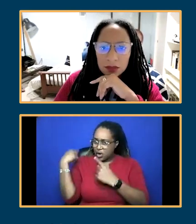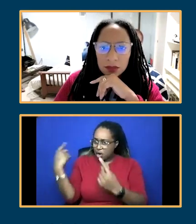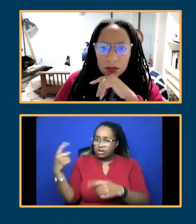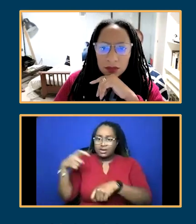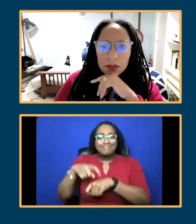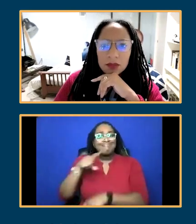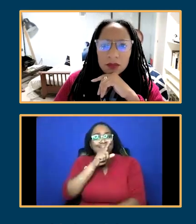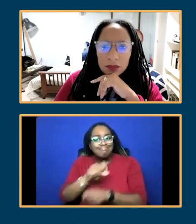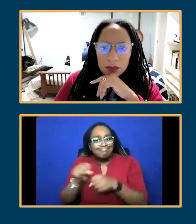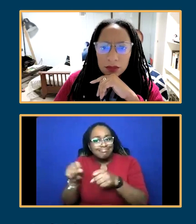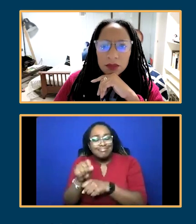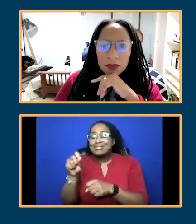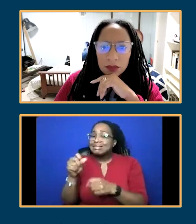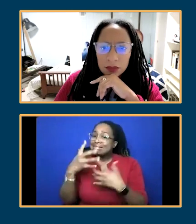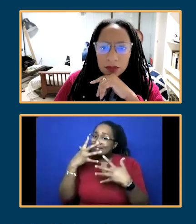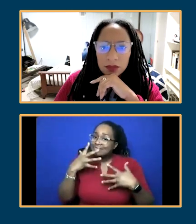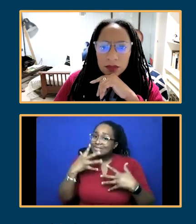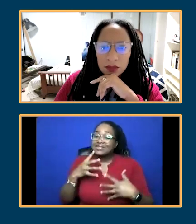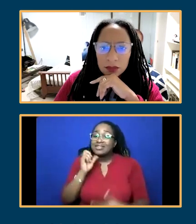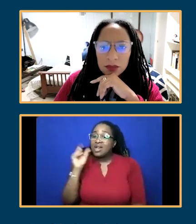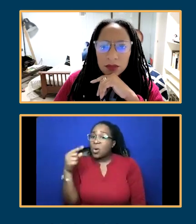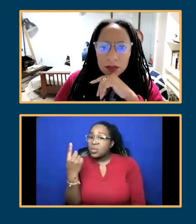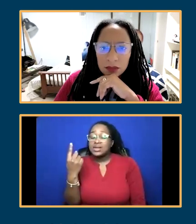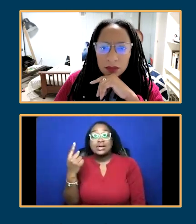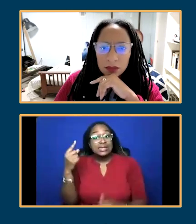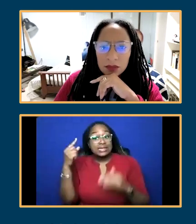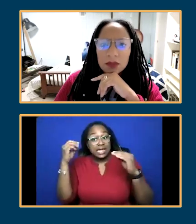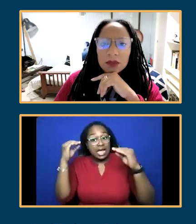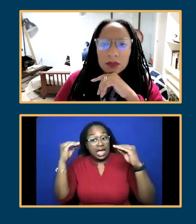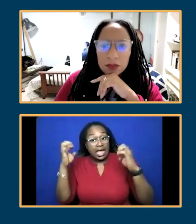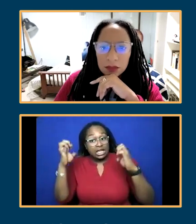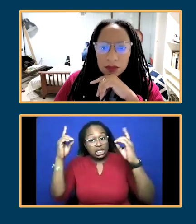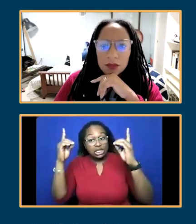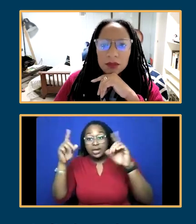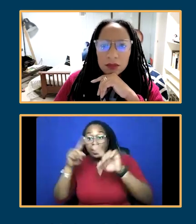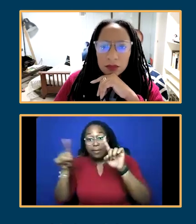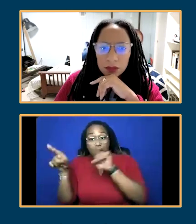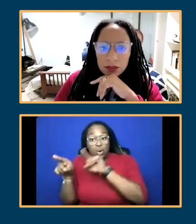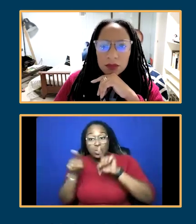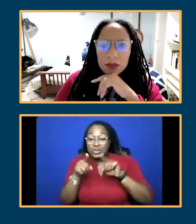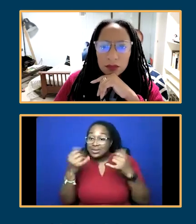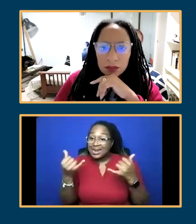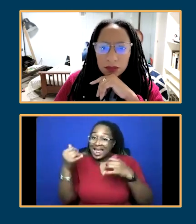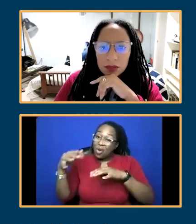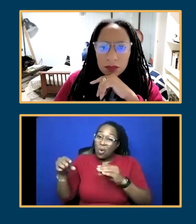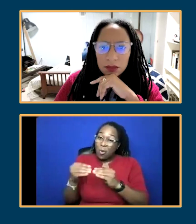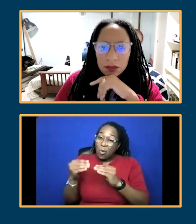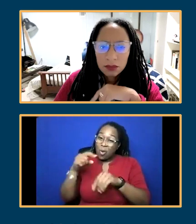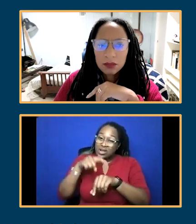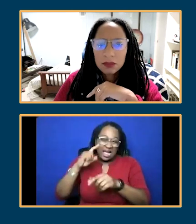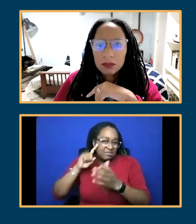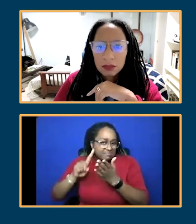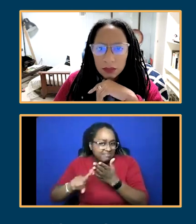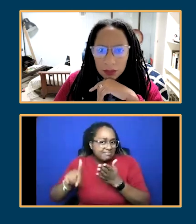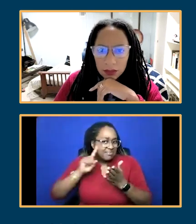And unfortunately, it's not just, it's educating, but we're having to spend a lot more time just verifying